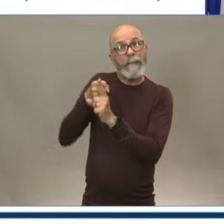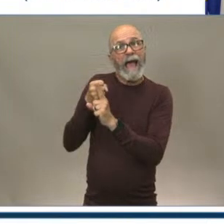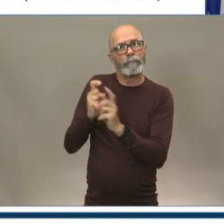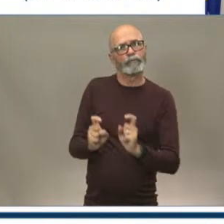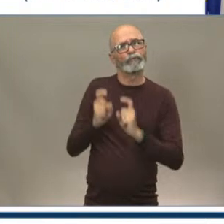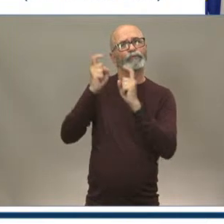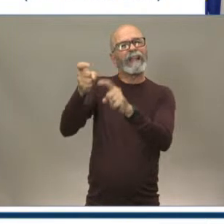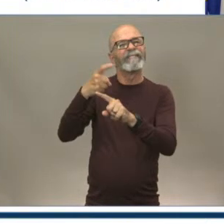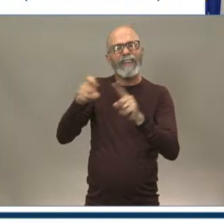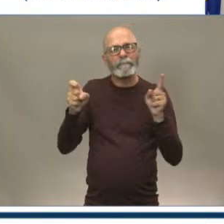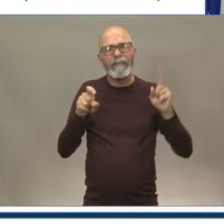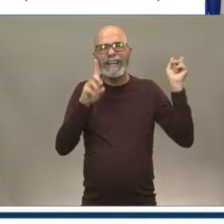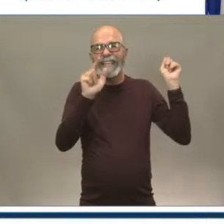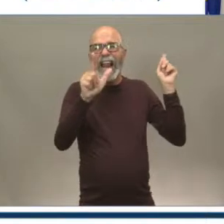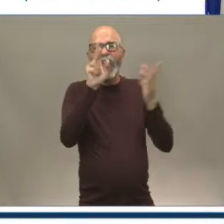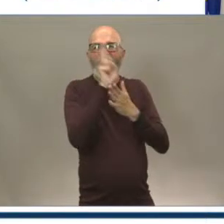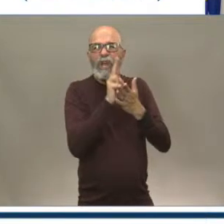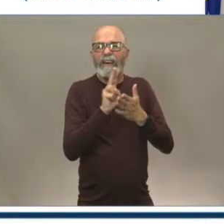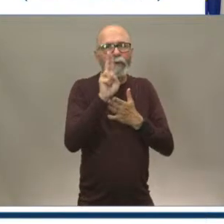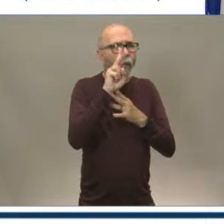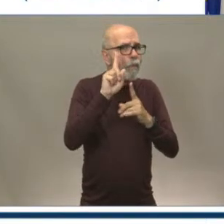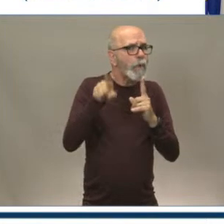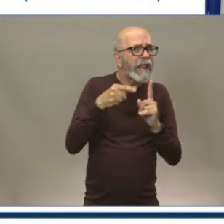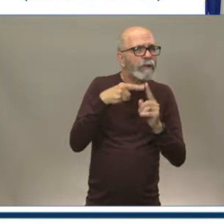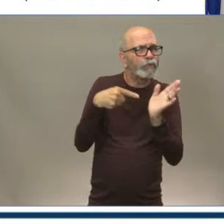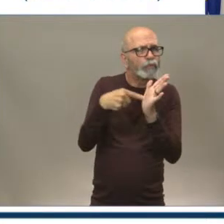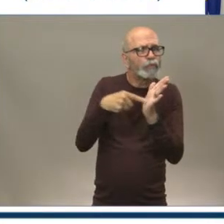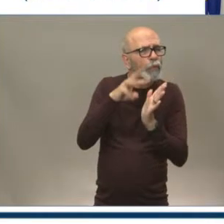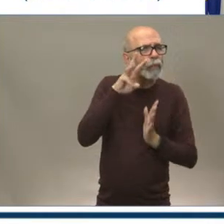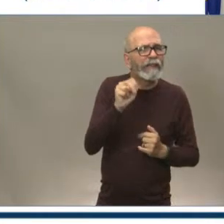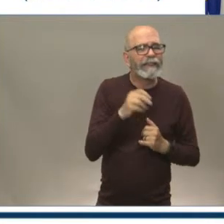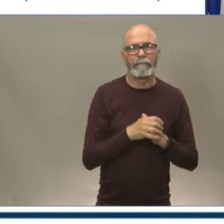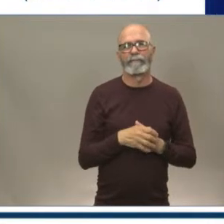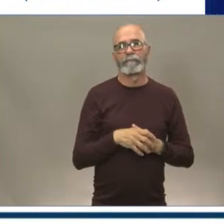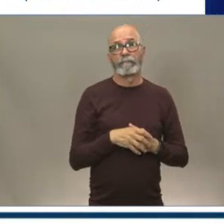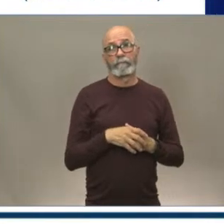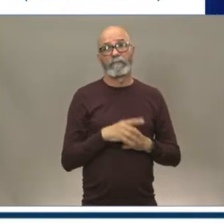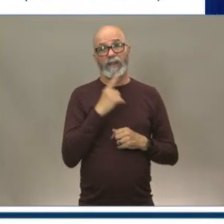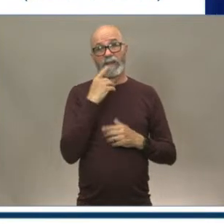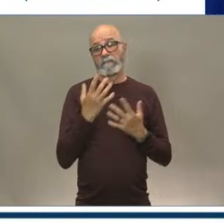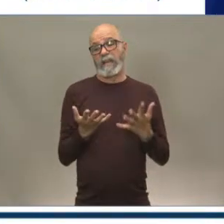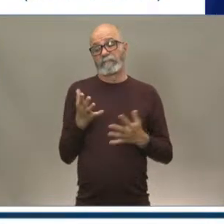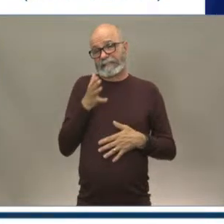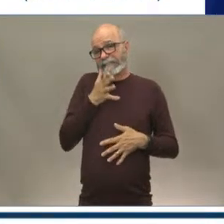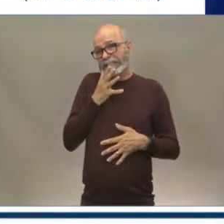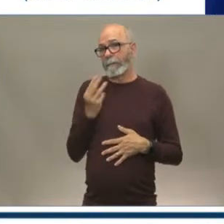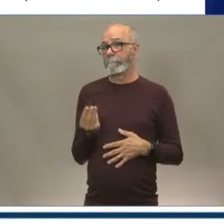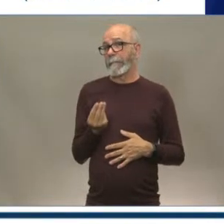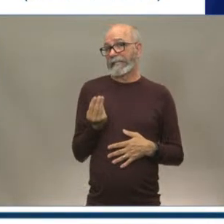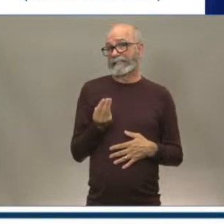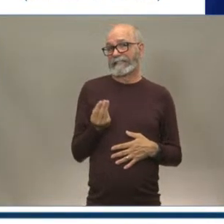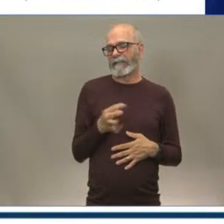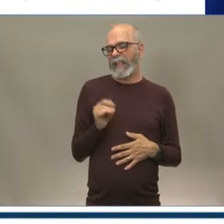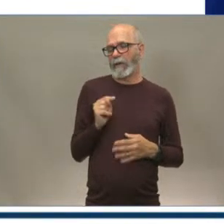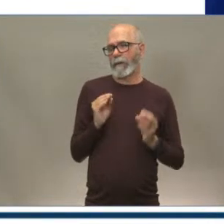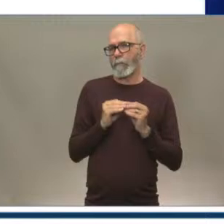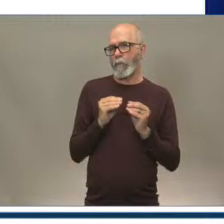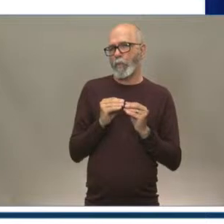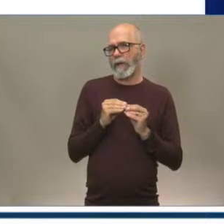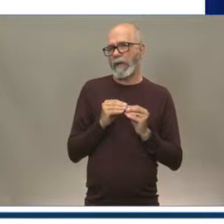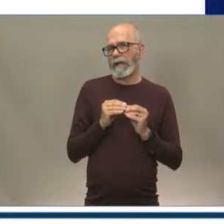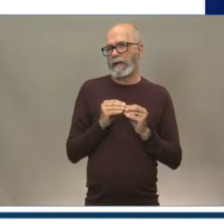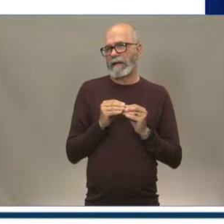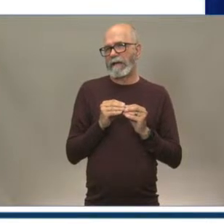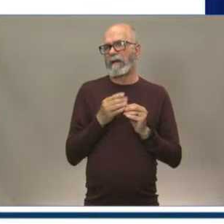and running. So I hope to have news on that on Monday. I've been pushing very hard, making calls